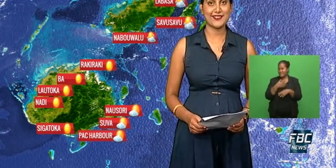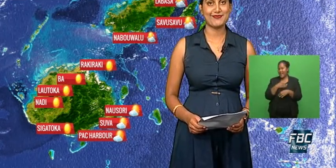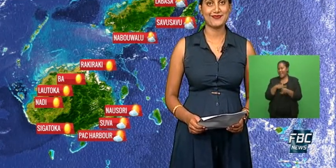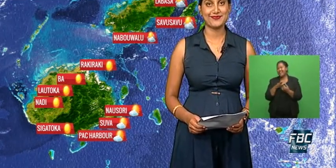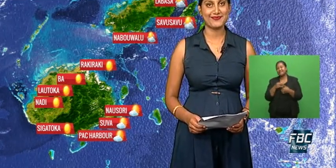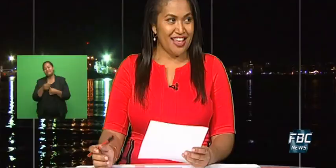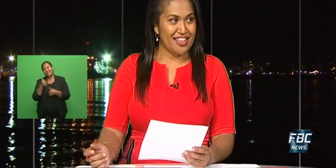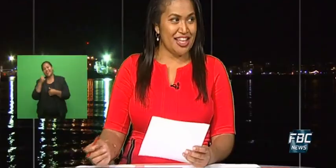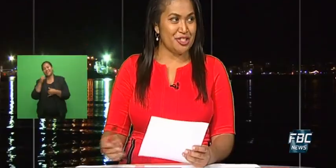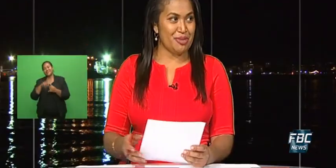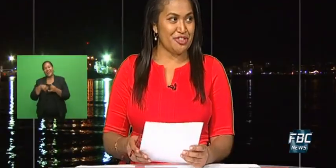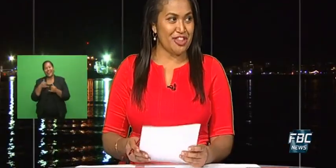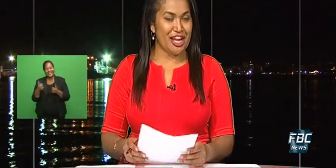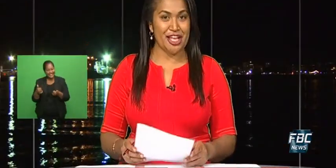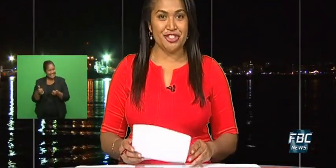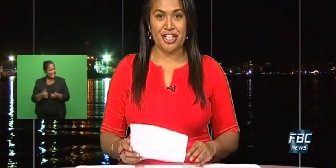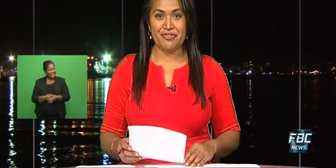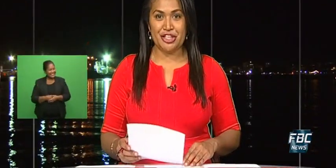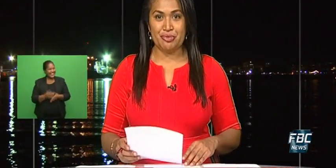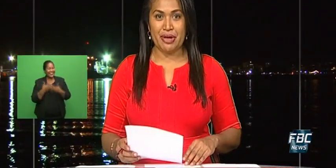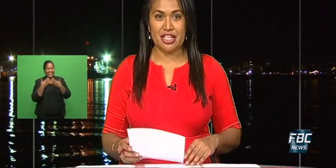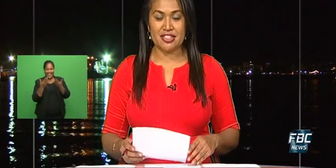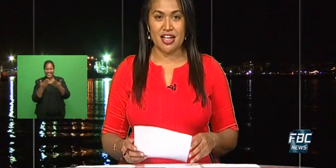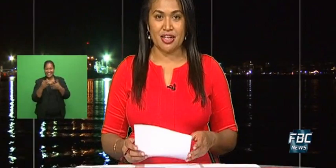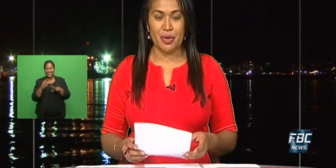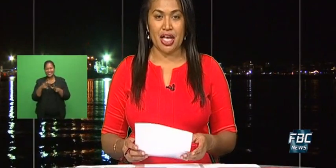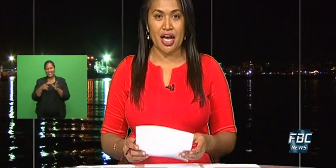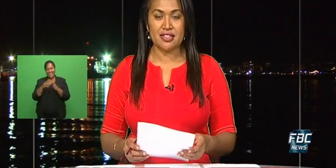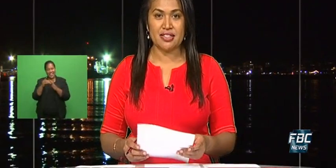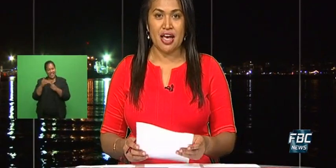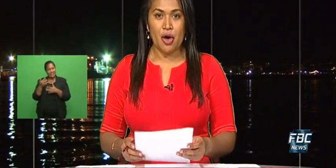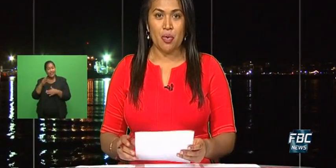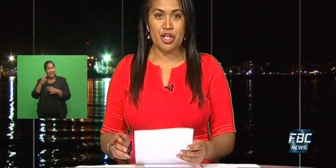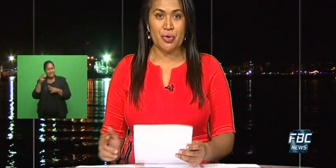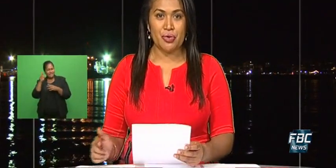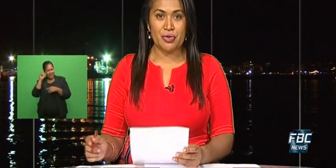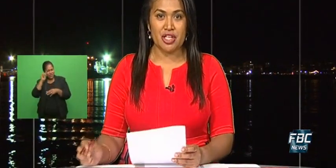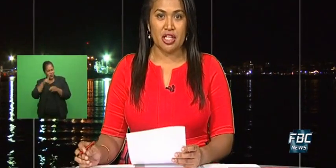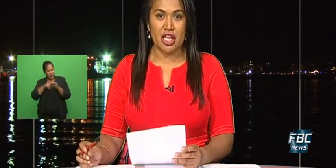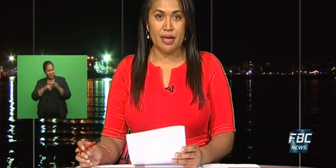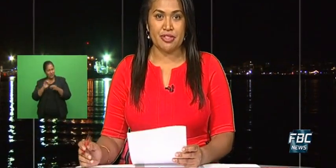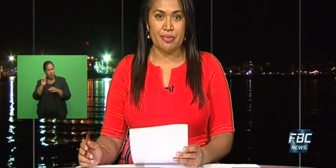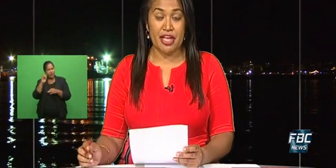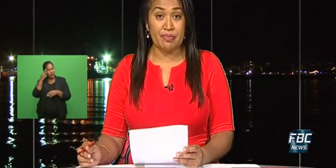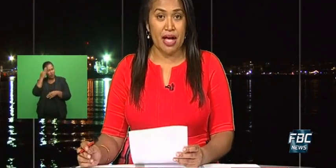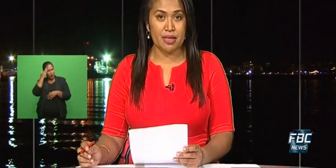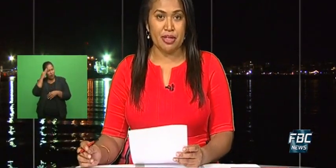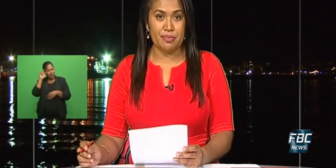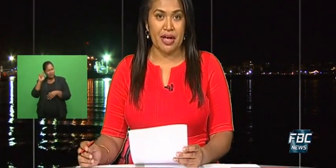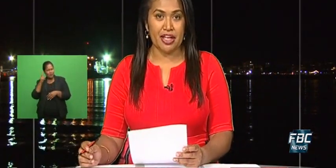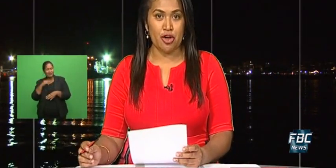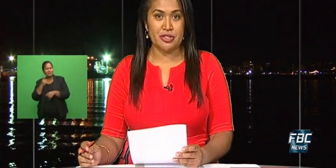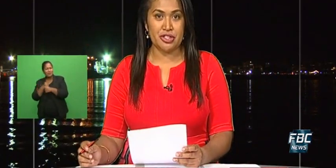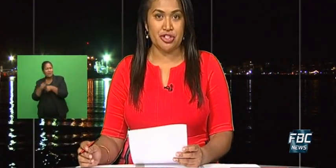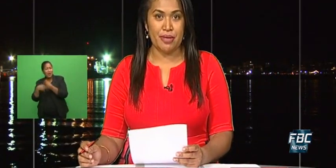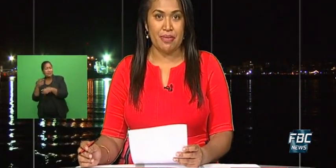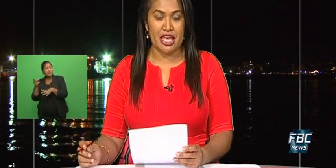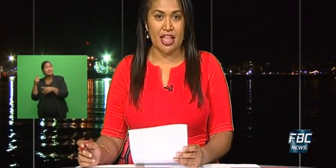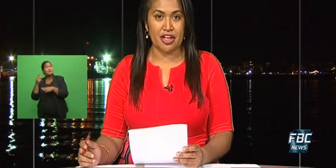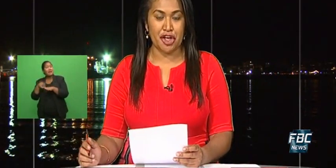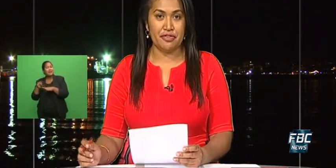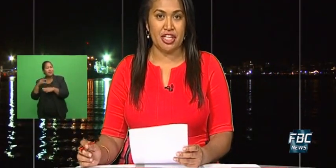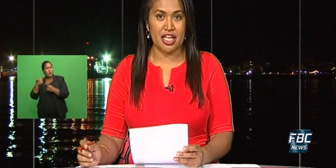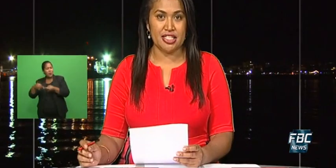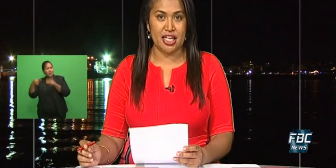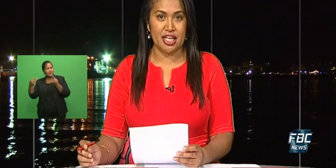Jackie. Thanks so much for that, Angie. In Fijian Pulse tonight, we asked, what are your thoughts on claims made in Parliament by an opposition MP